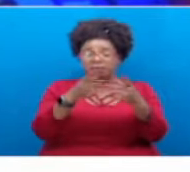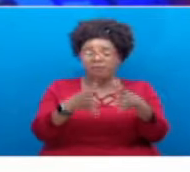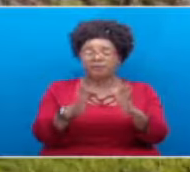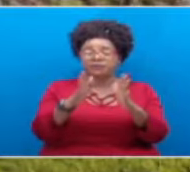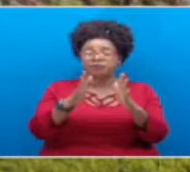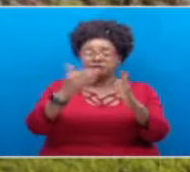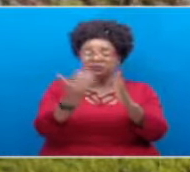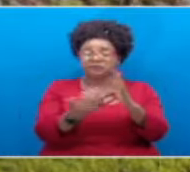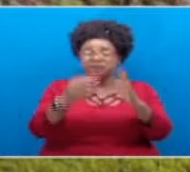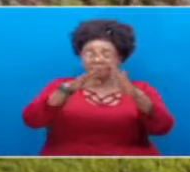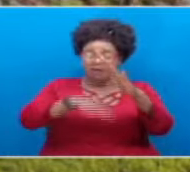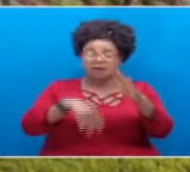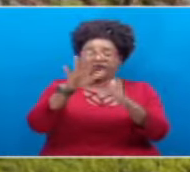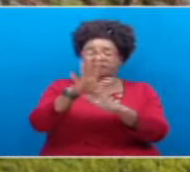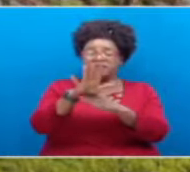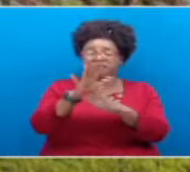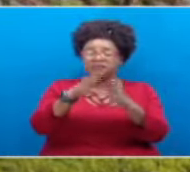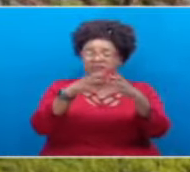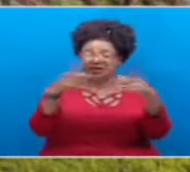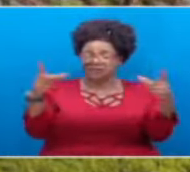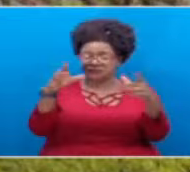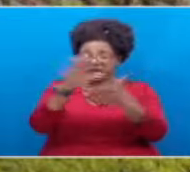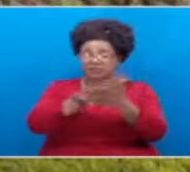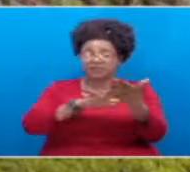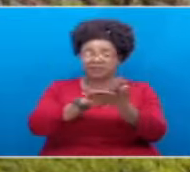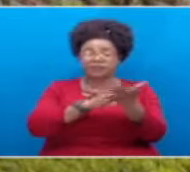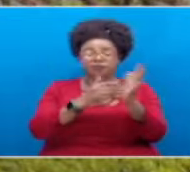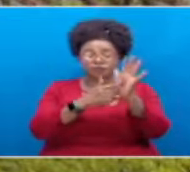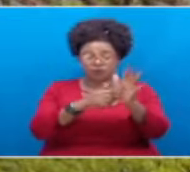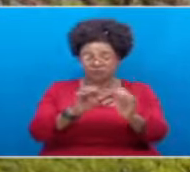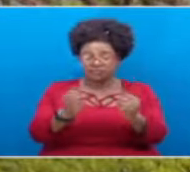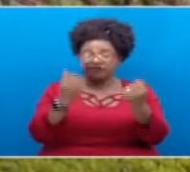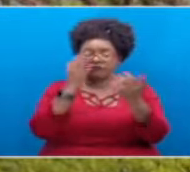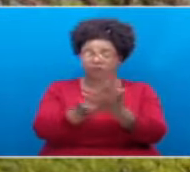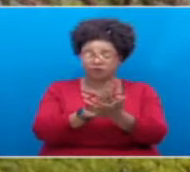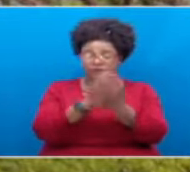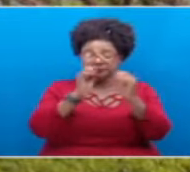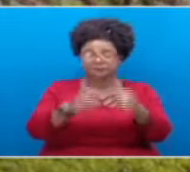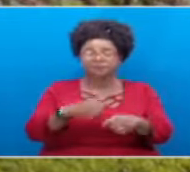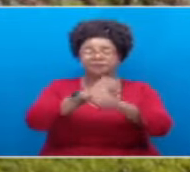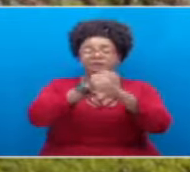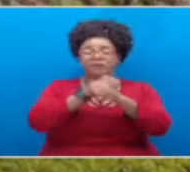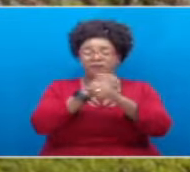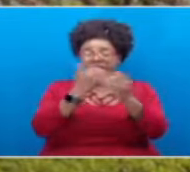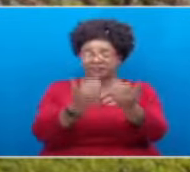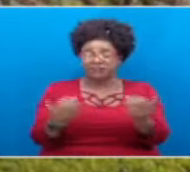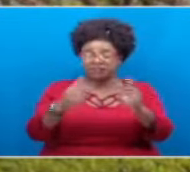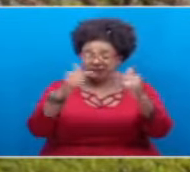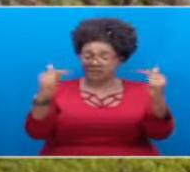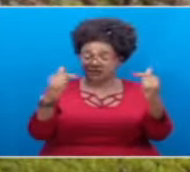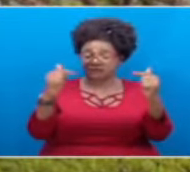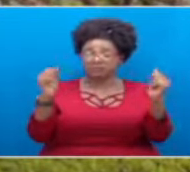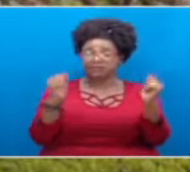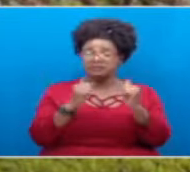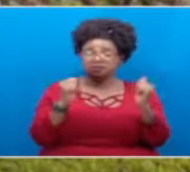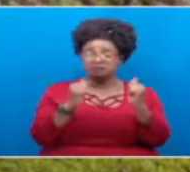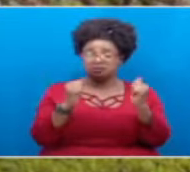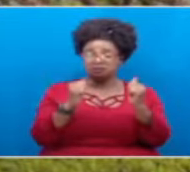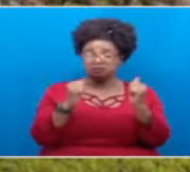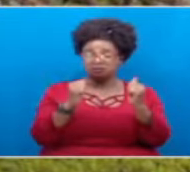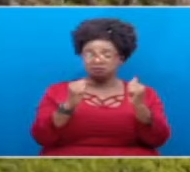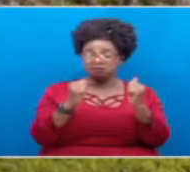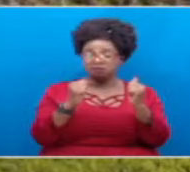a large area, in order to show that it's safe, it can protect children against malaria, and